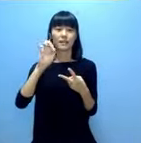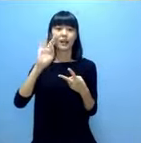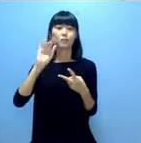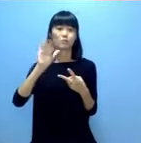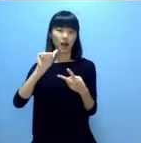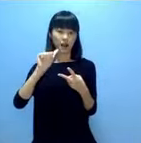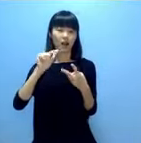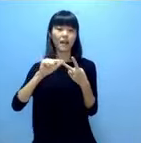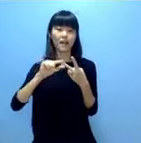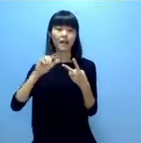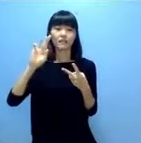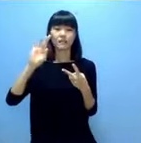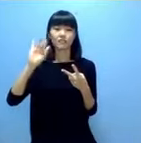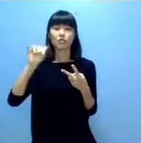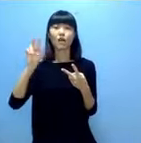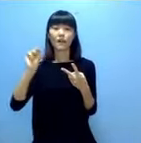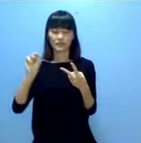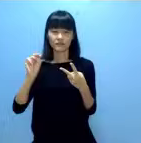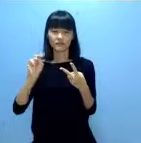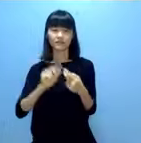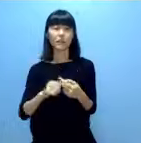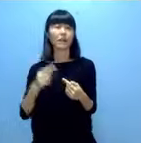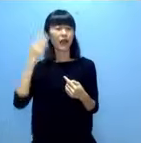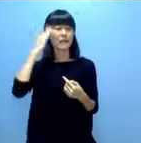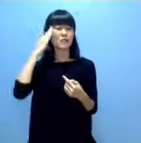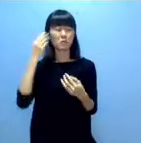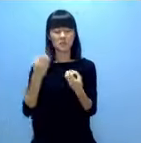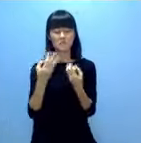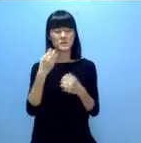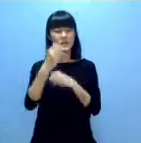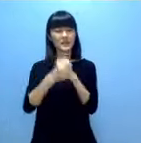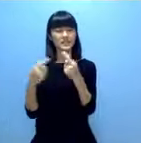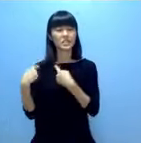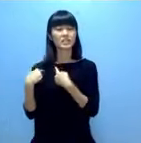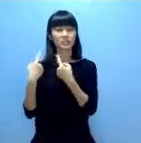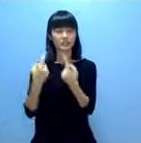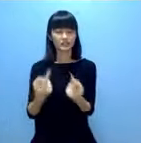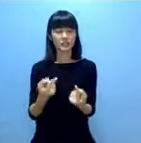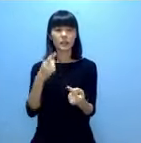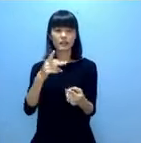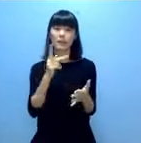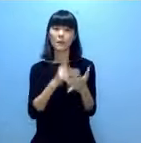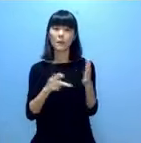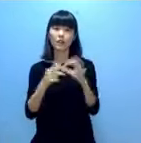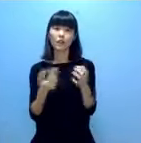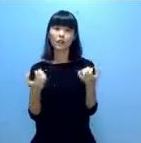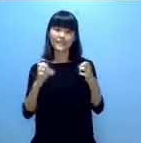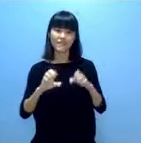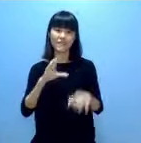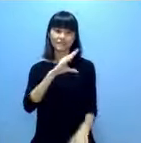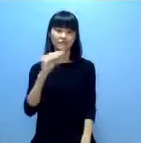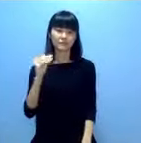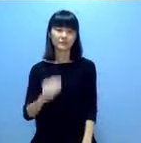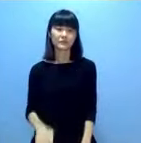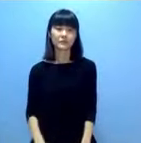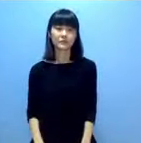of our theme for the week, which is events, experiences, and entertainment. Now, Society Staples